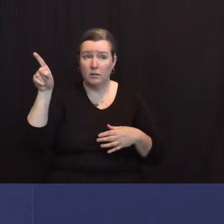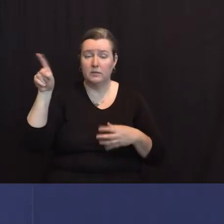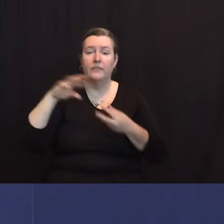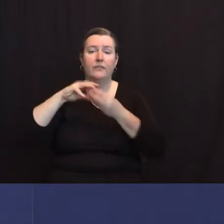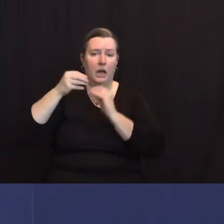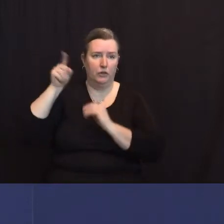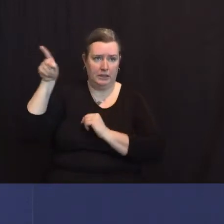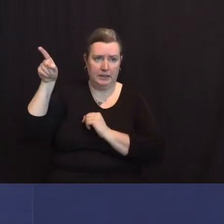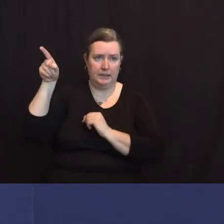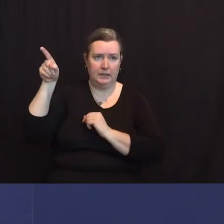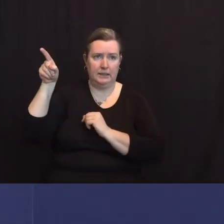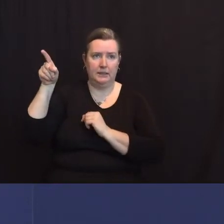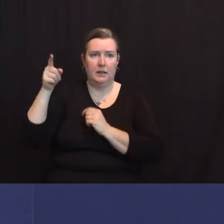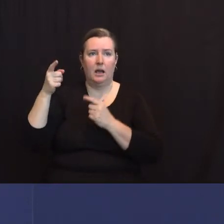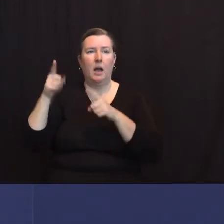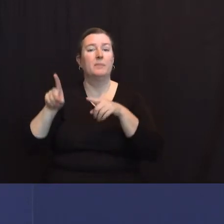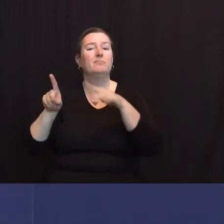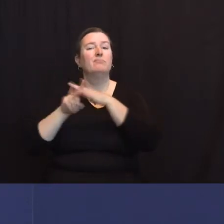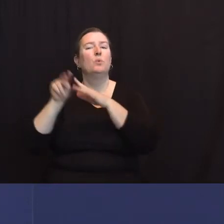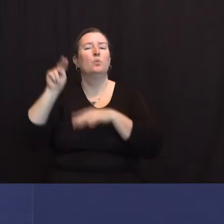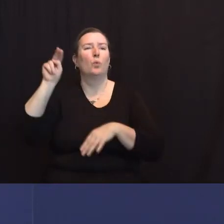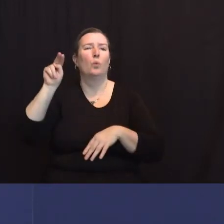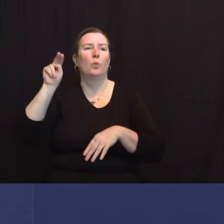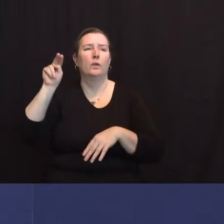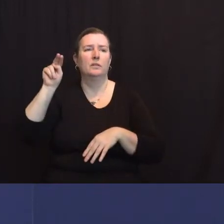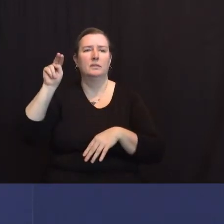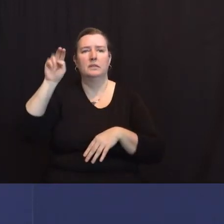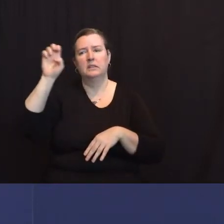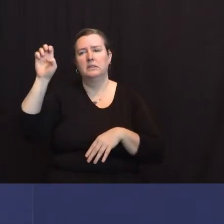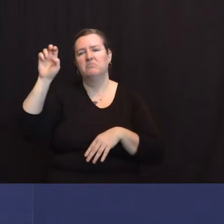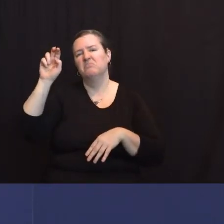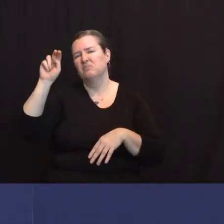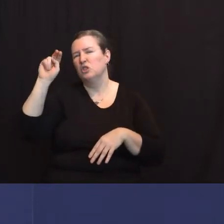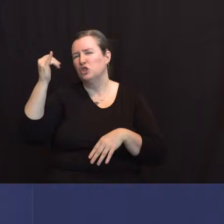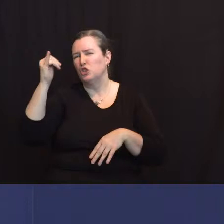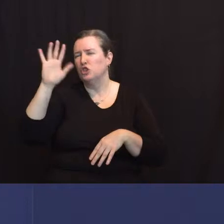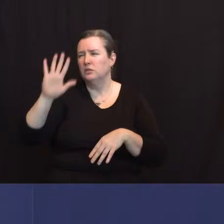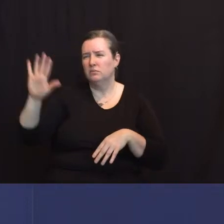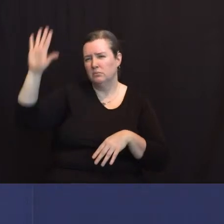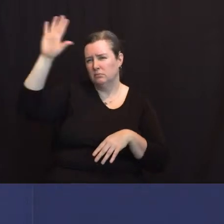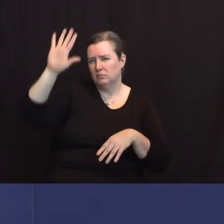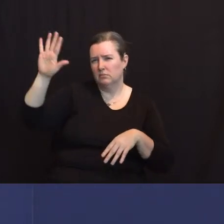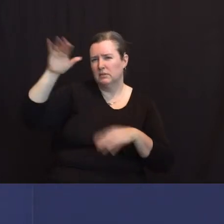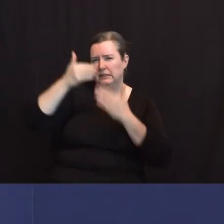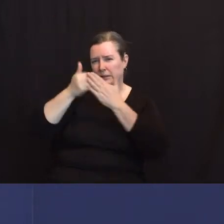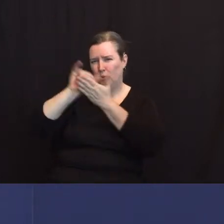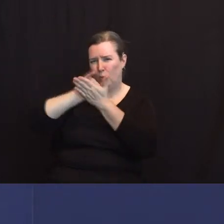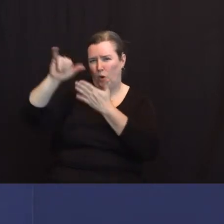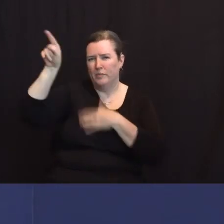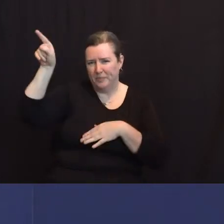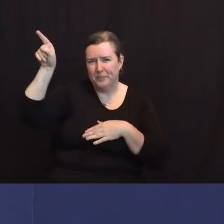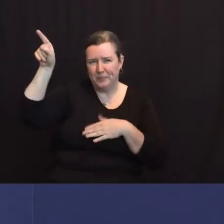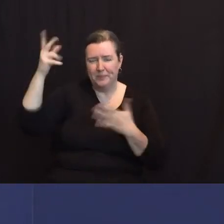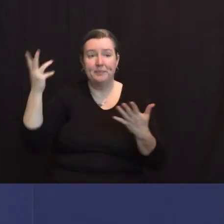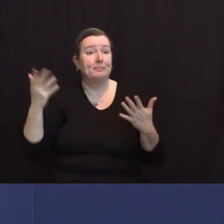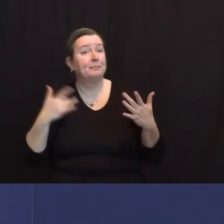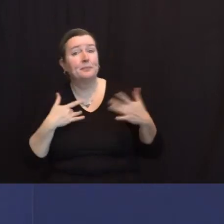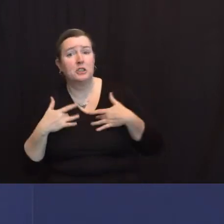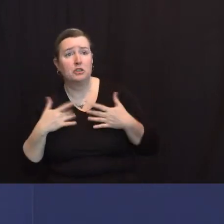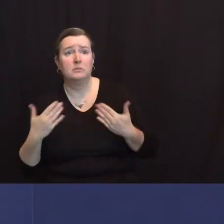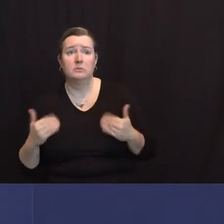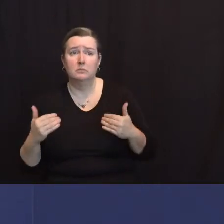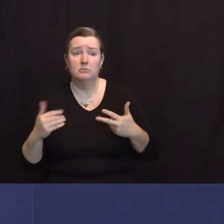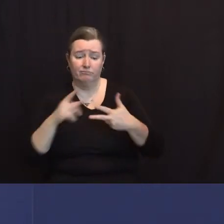in the northeastern part of the state. While we are concerned about the increase in variant strains, the public